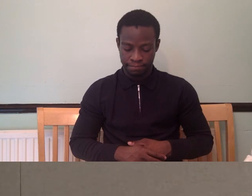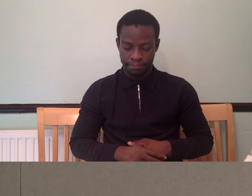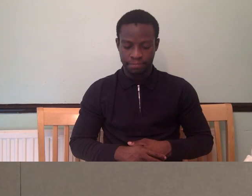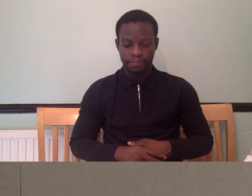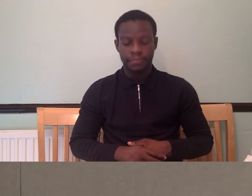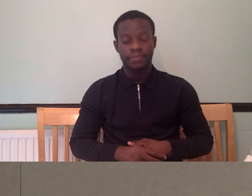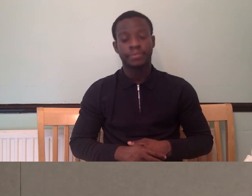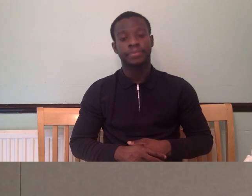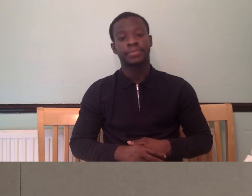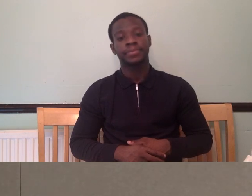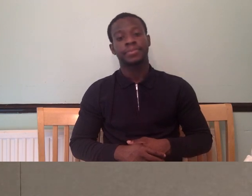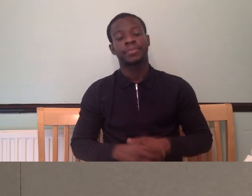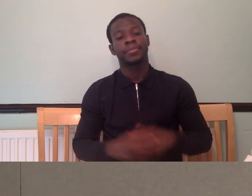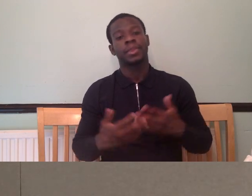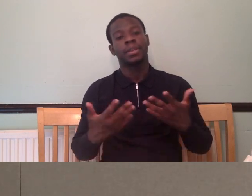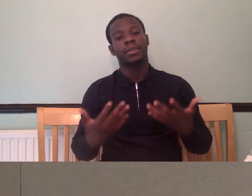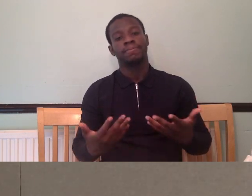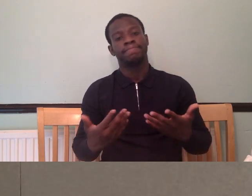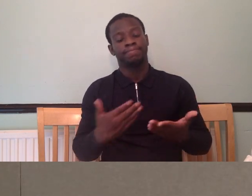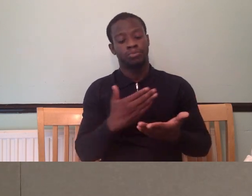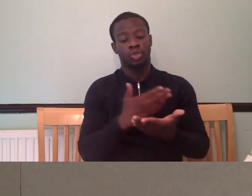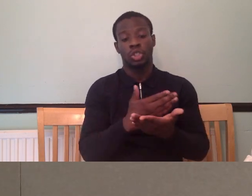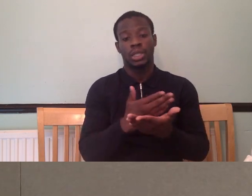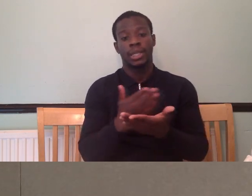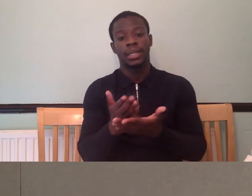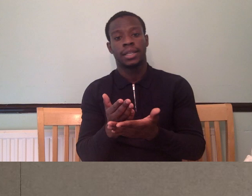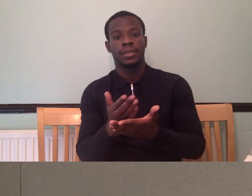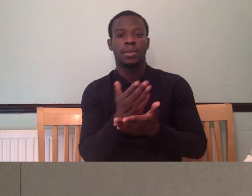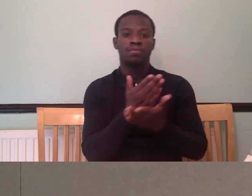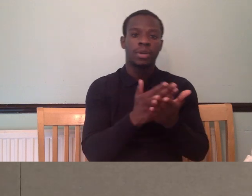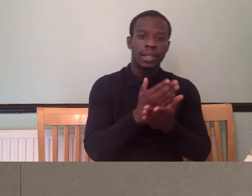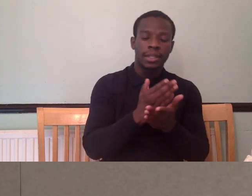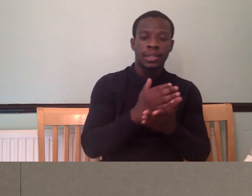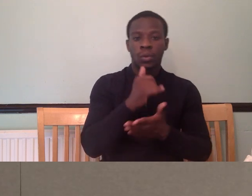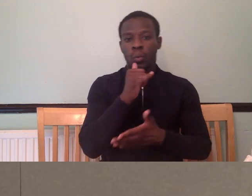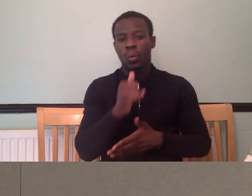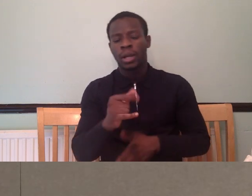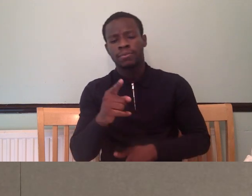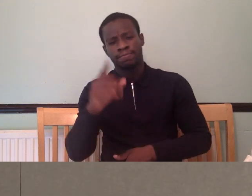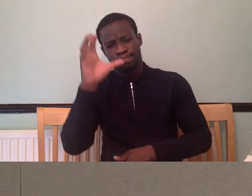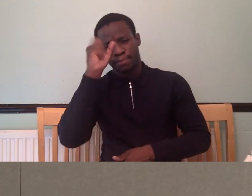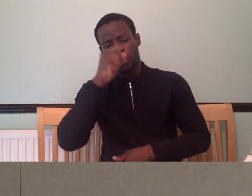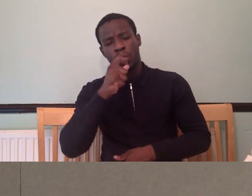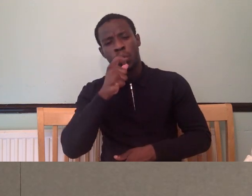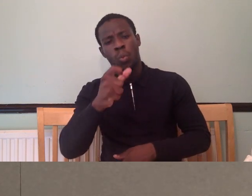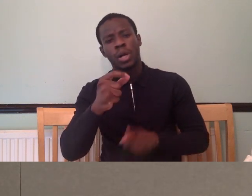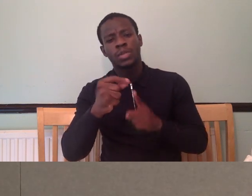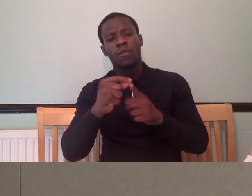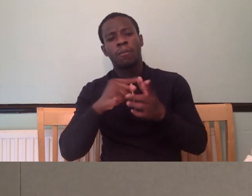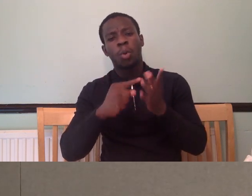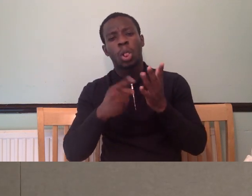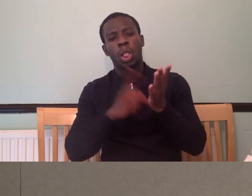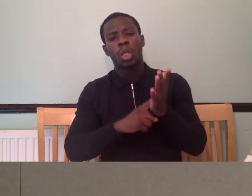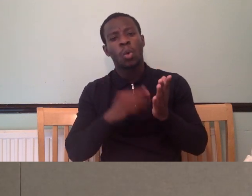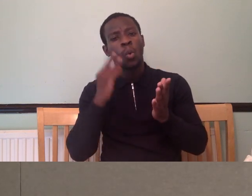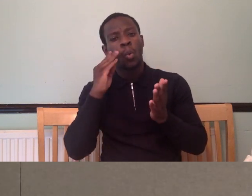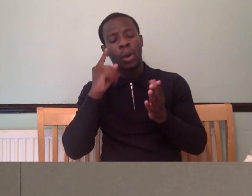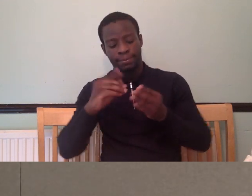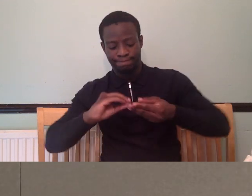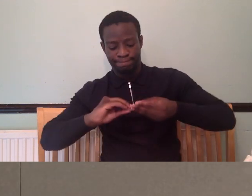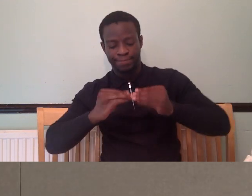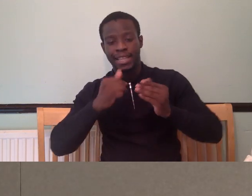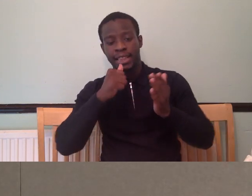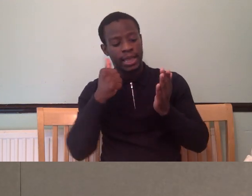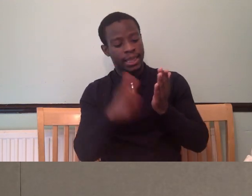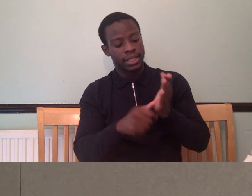And so we come to share this meal, and I remind you of the words of the Apostle Paul when he writes to the Corinthians and says, "For